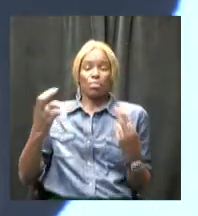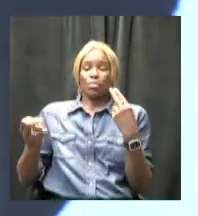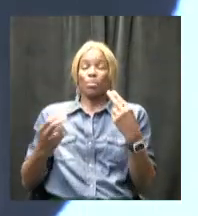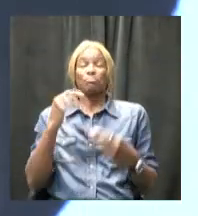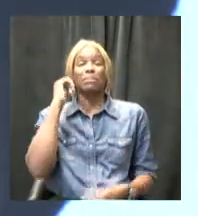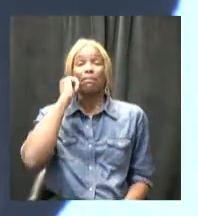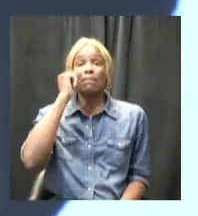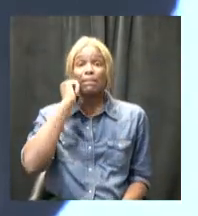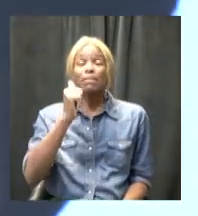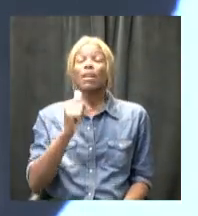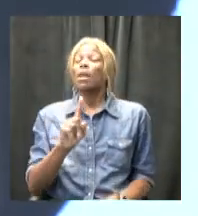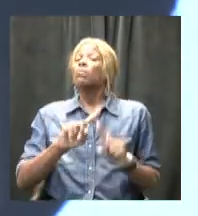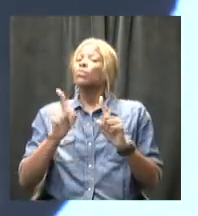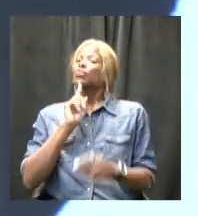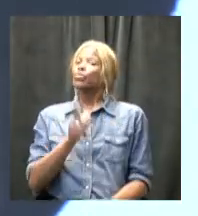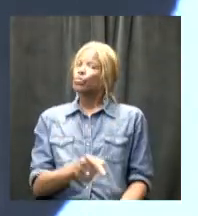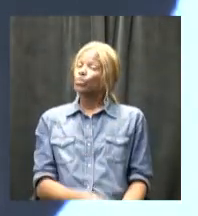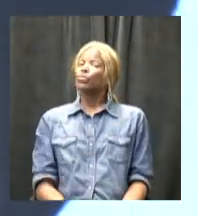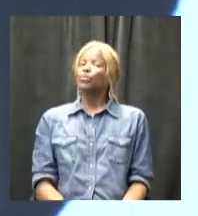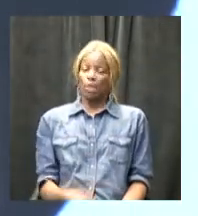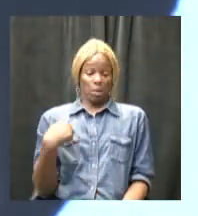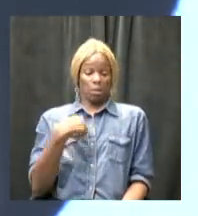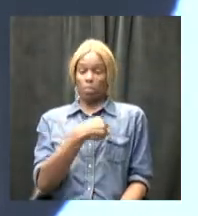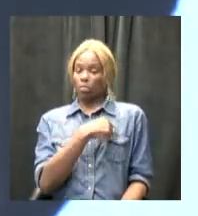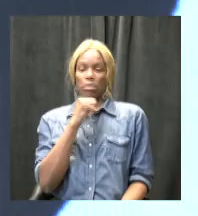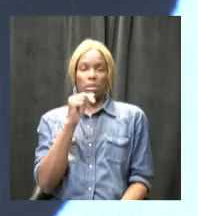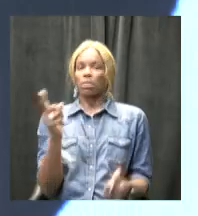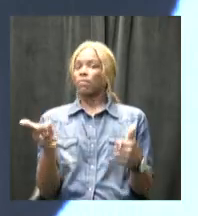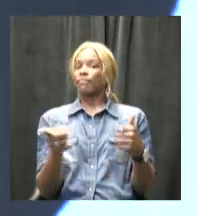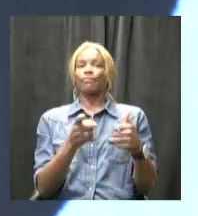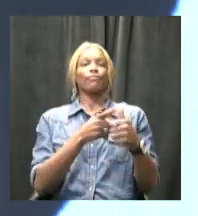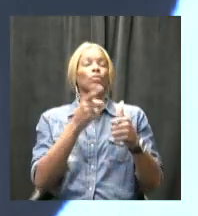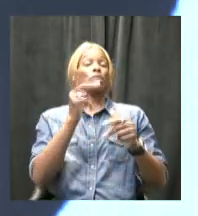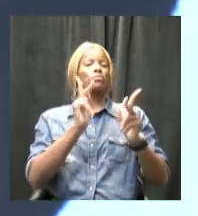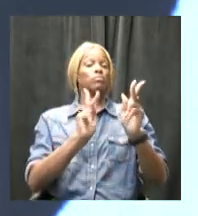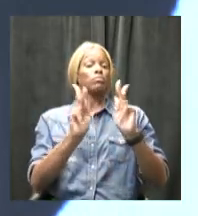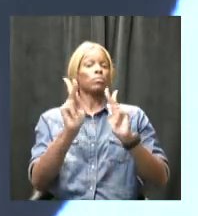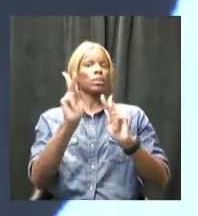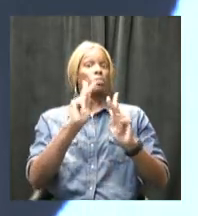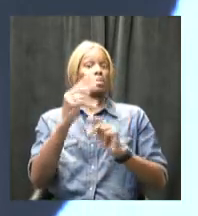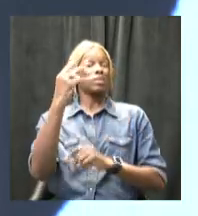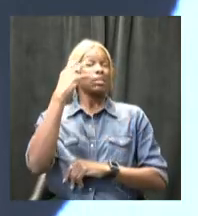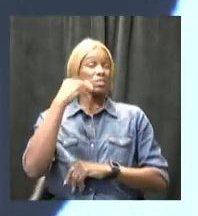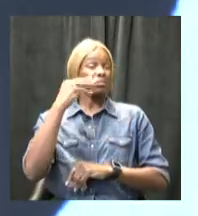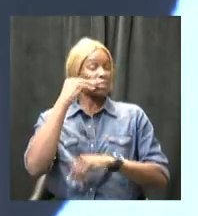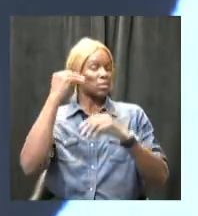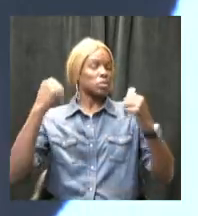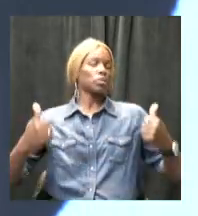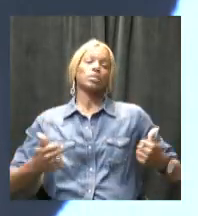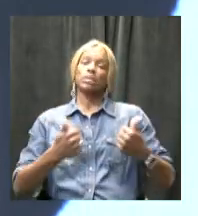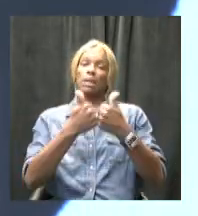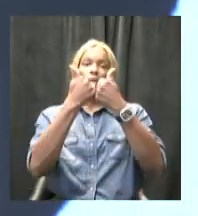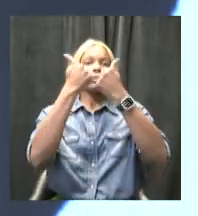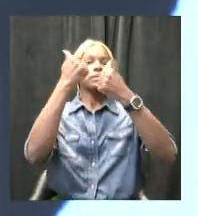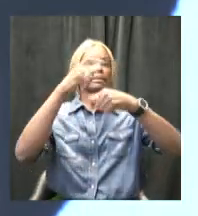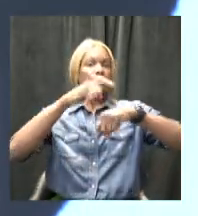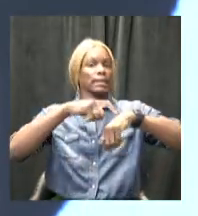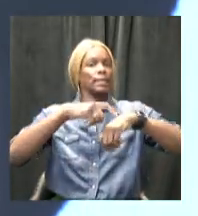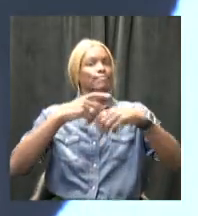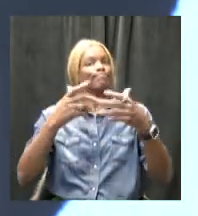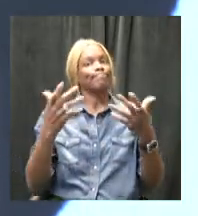But friends, the truth of the matter is this: we are not the first ones to ever live through challenging